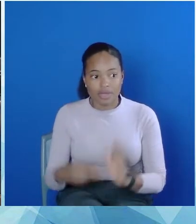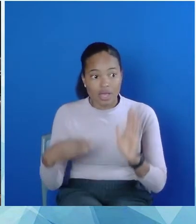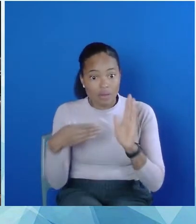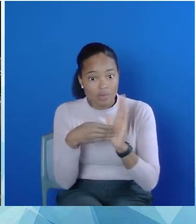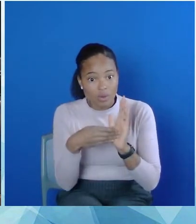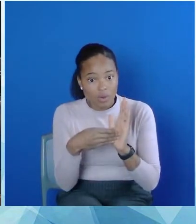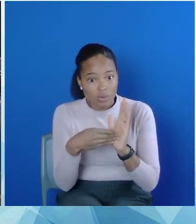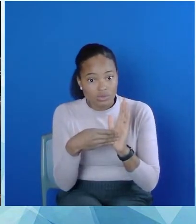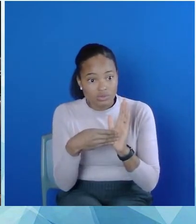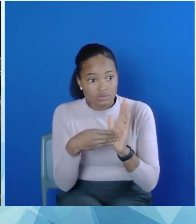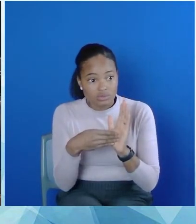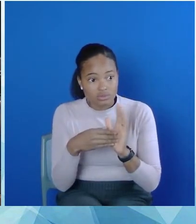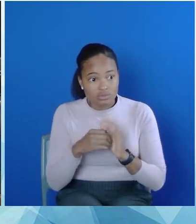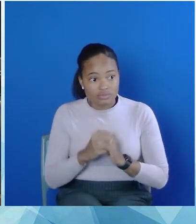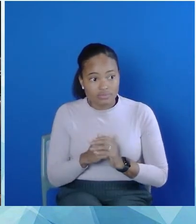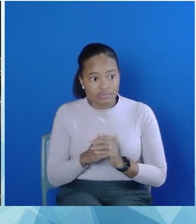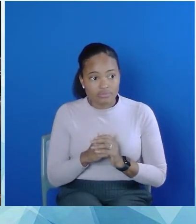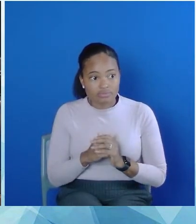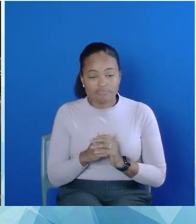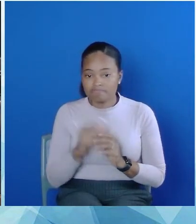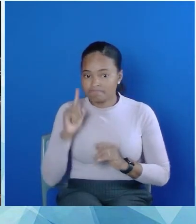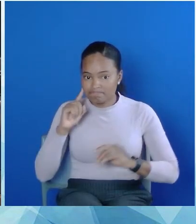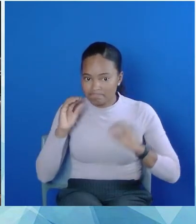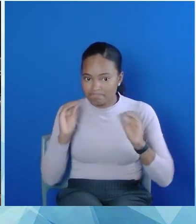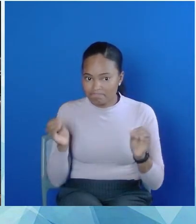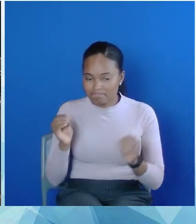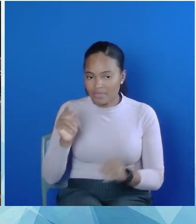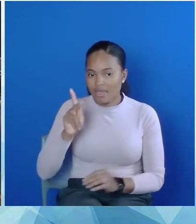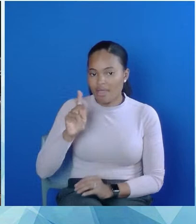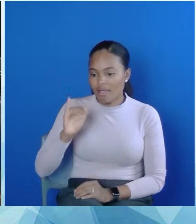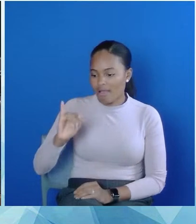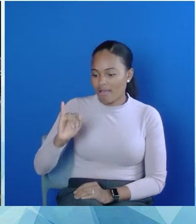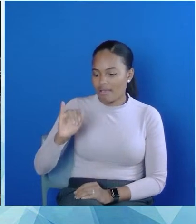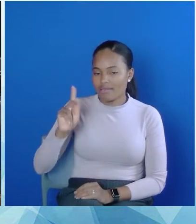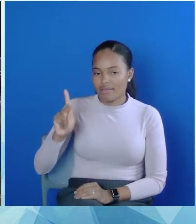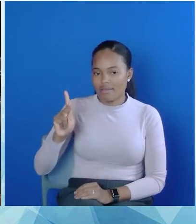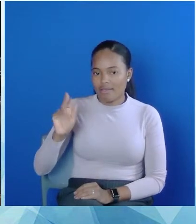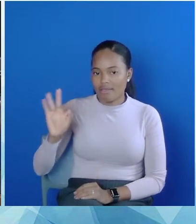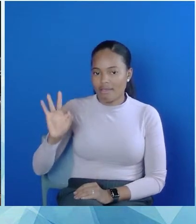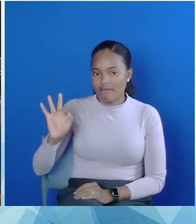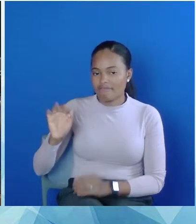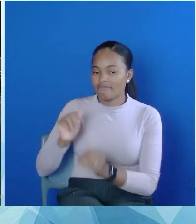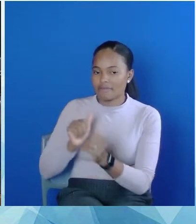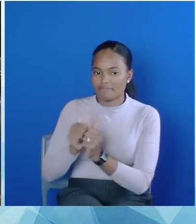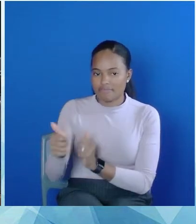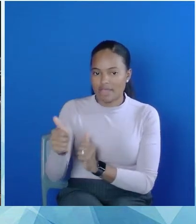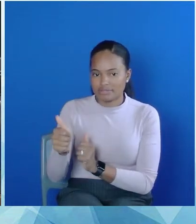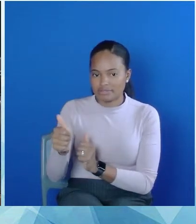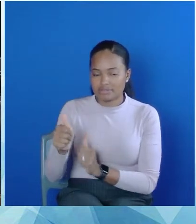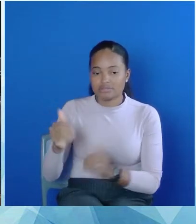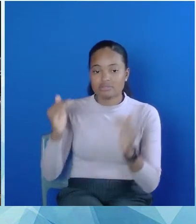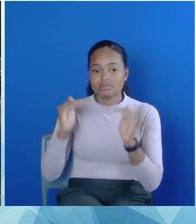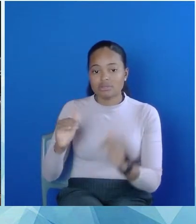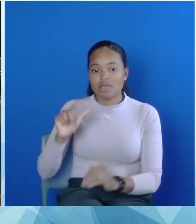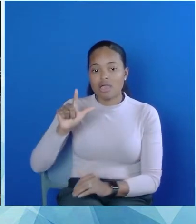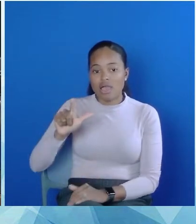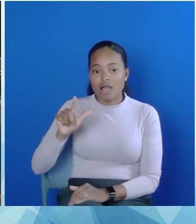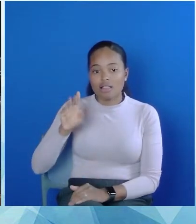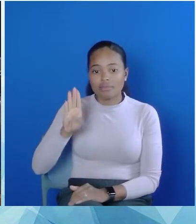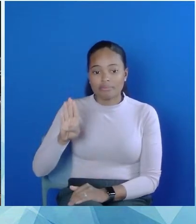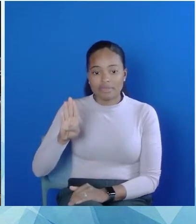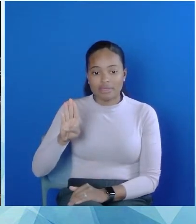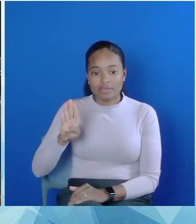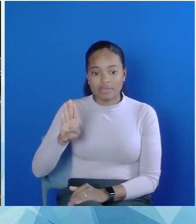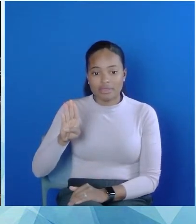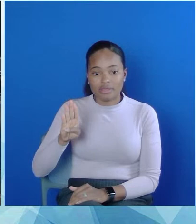Opposed? Hearing none, IKF passes. And then LB, I asked